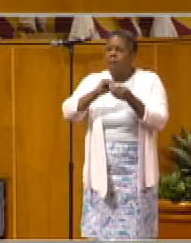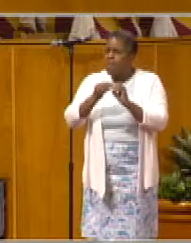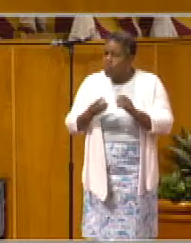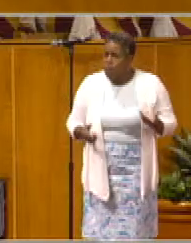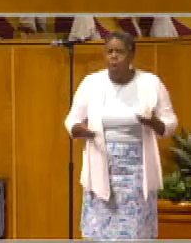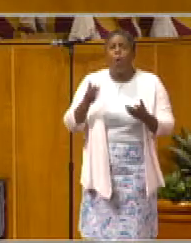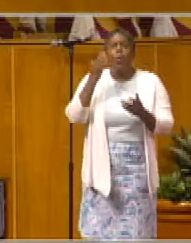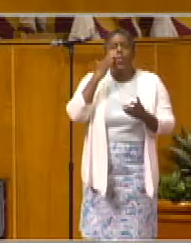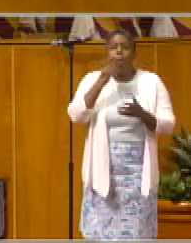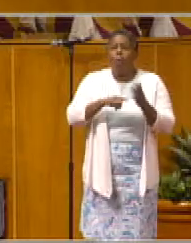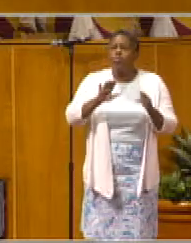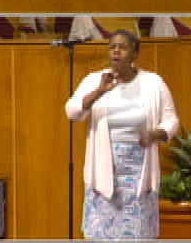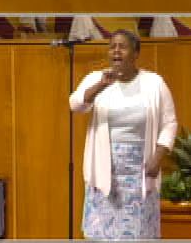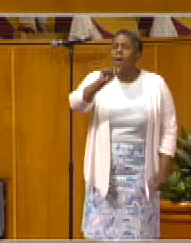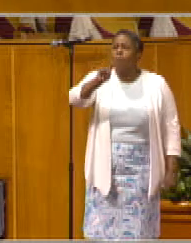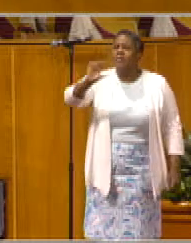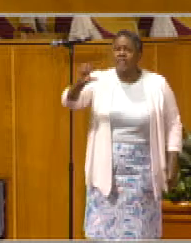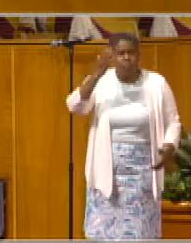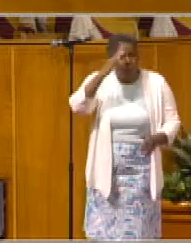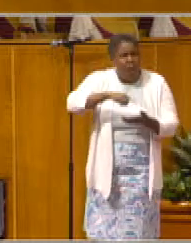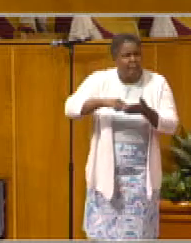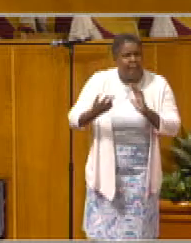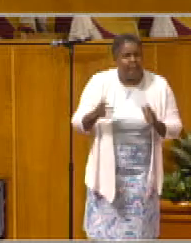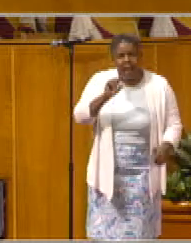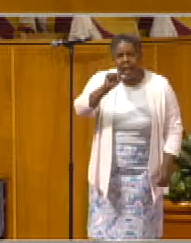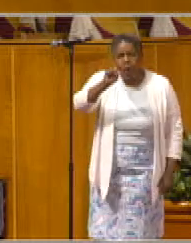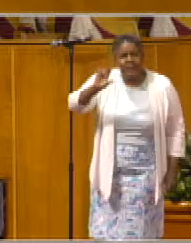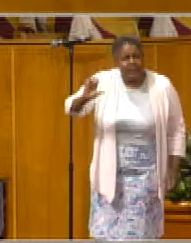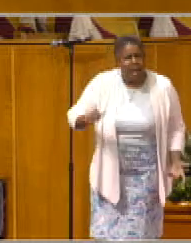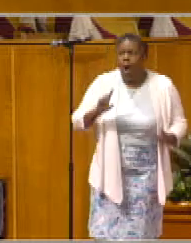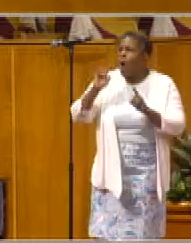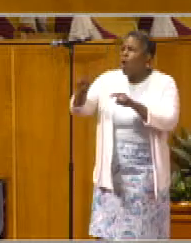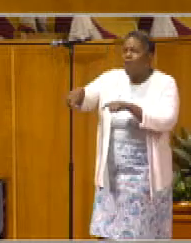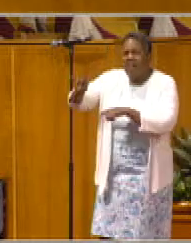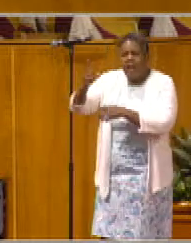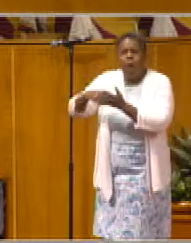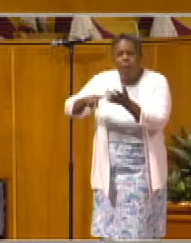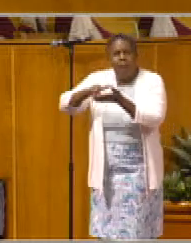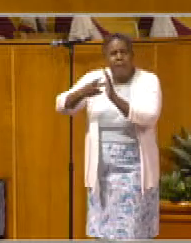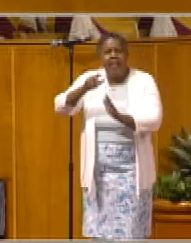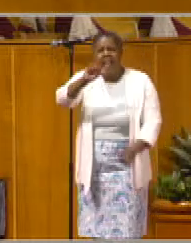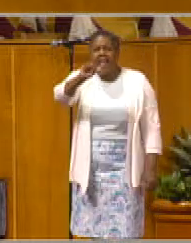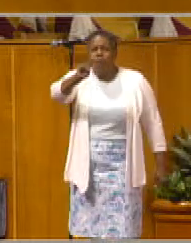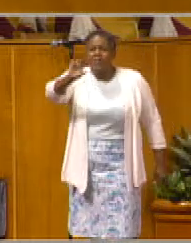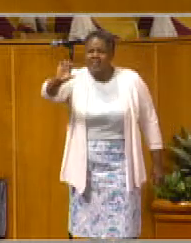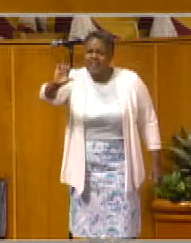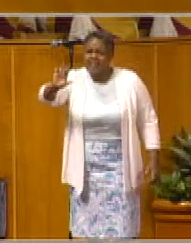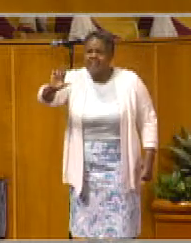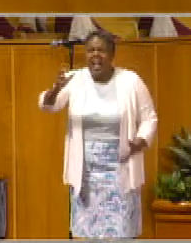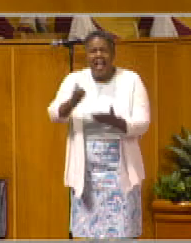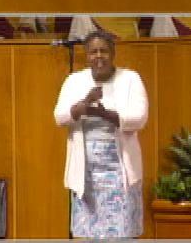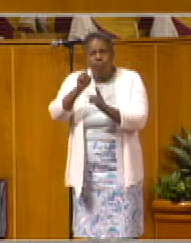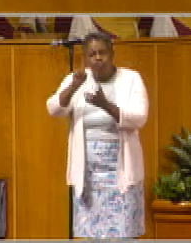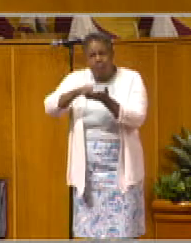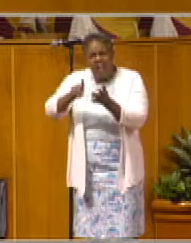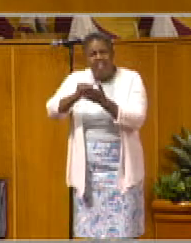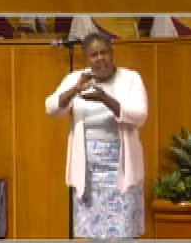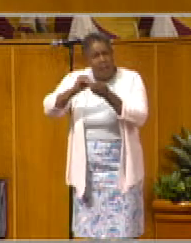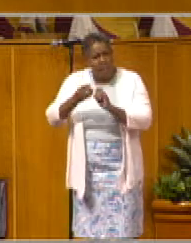Know your A1C number. You don't even know what that stands for. Go find out what your A1C is.